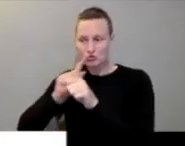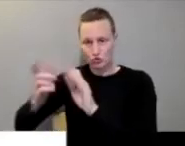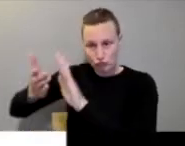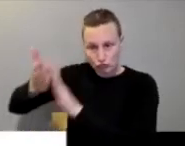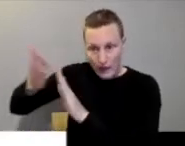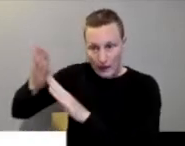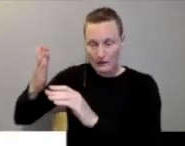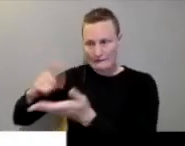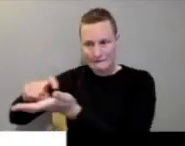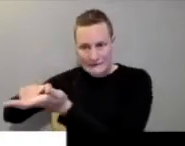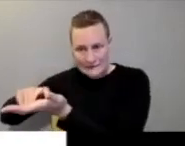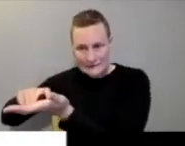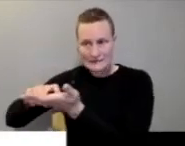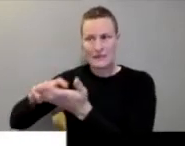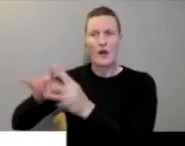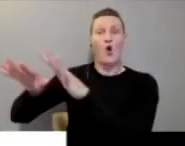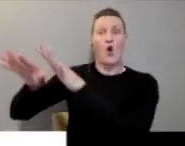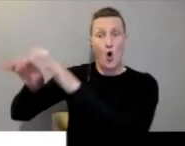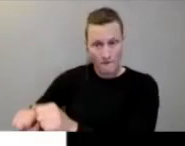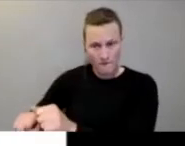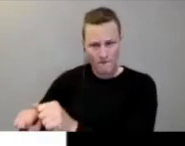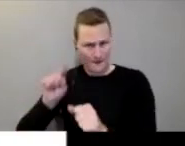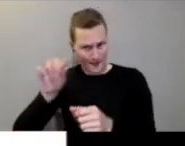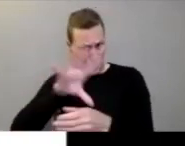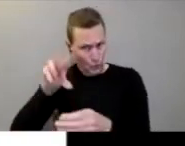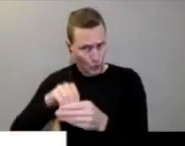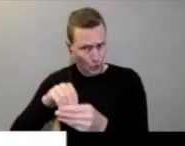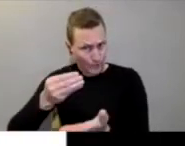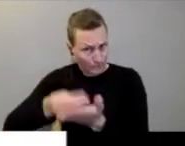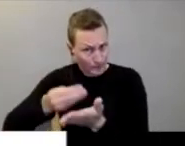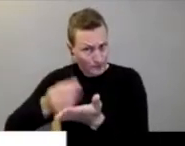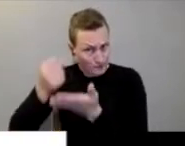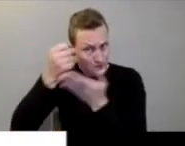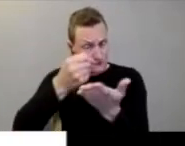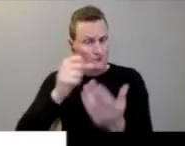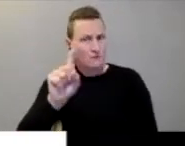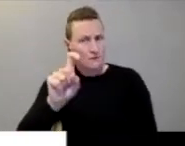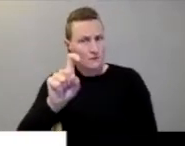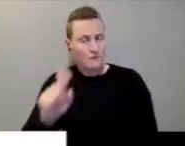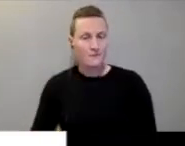Yes, there's actually a line item in there for